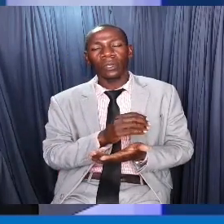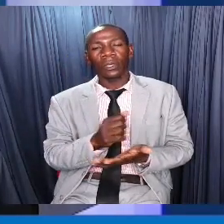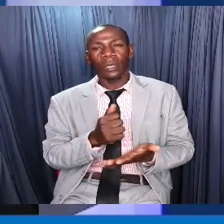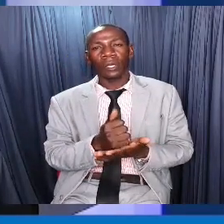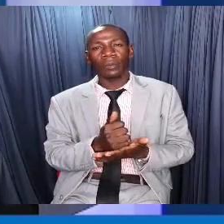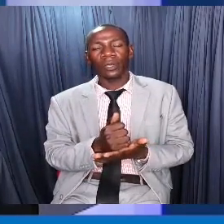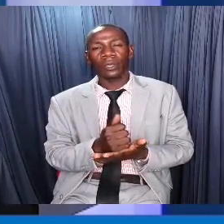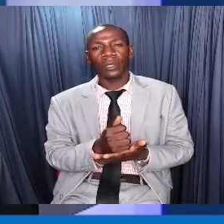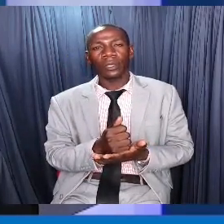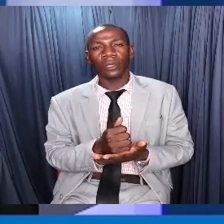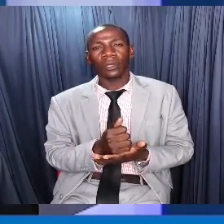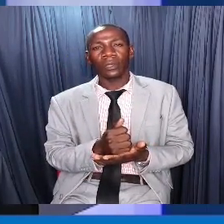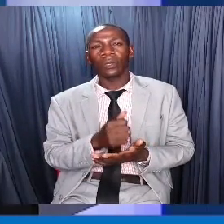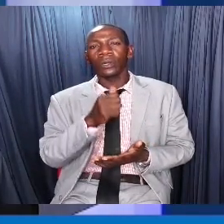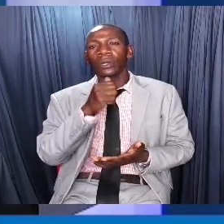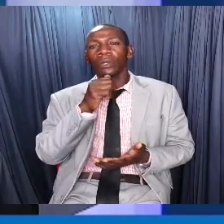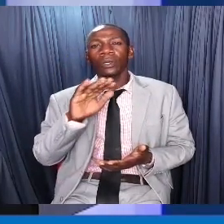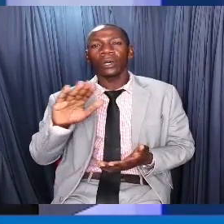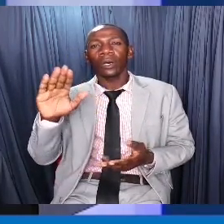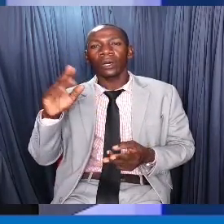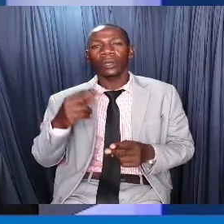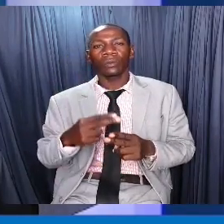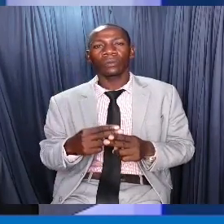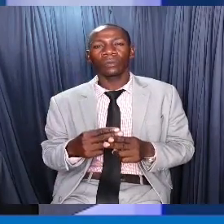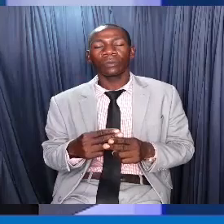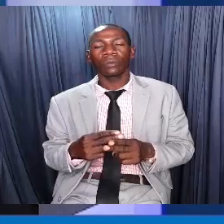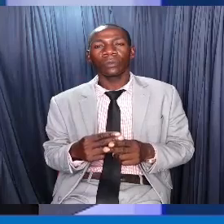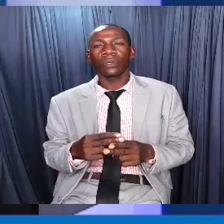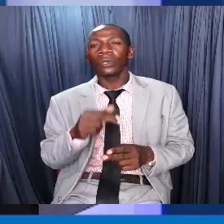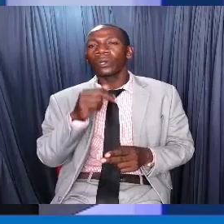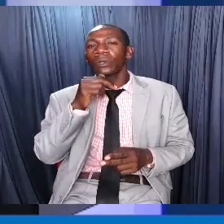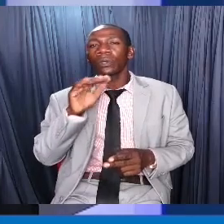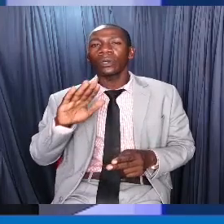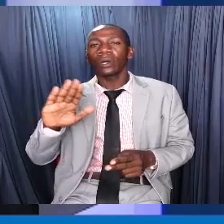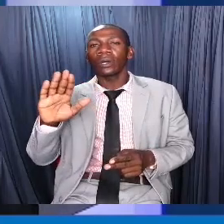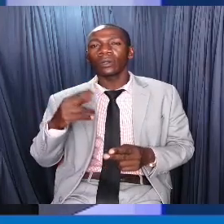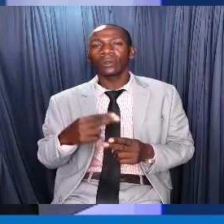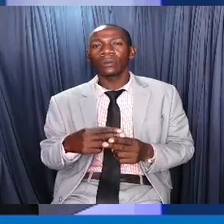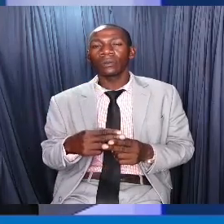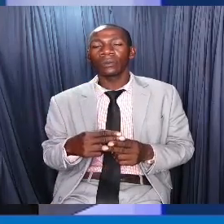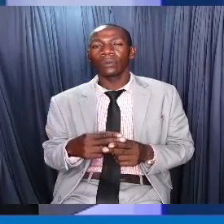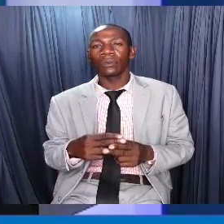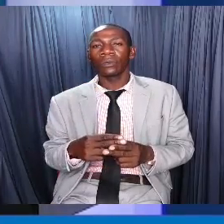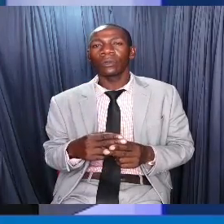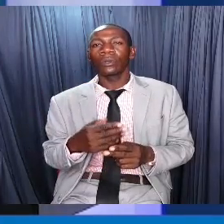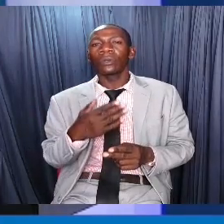asifiwe sana. Amen. Kumbe sio jina lake. Yet that was not the name. Kumbe sio jina lake. Yet that's not the brand.